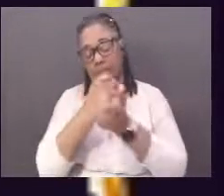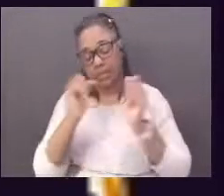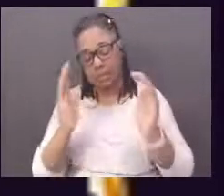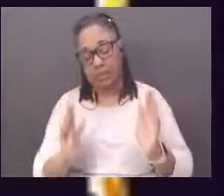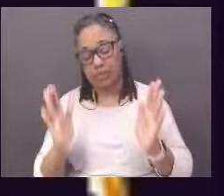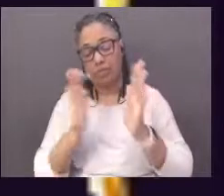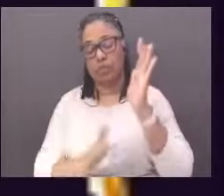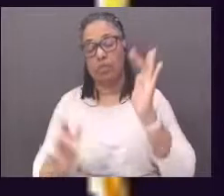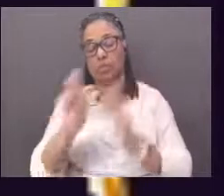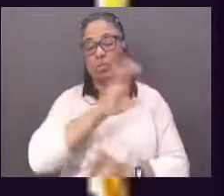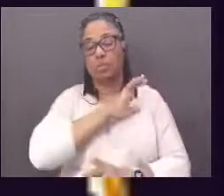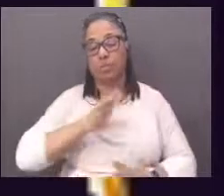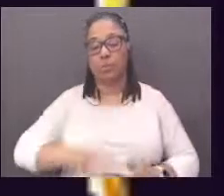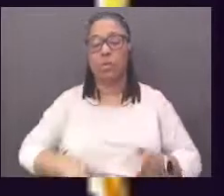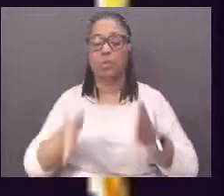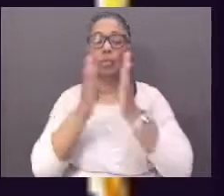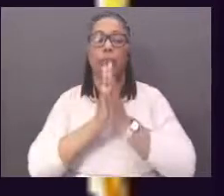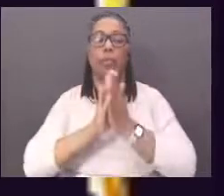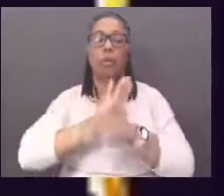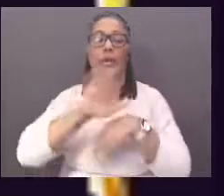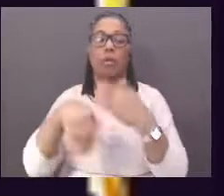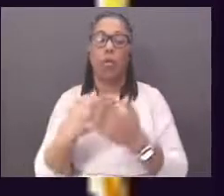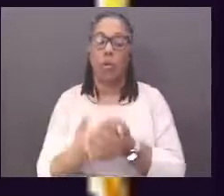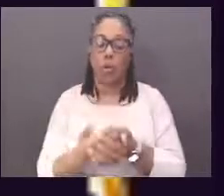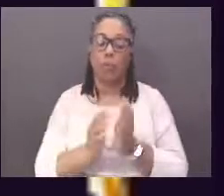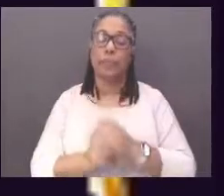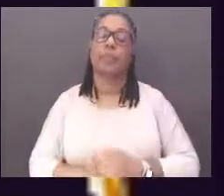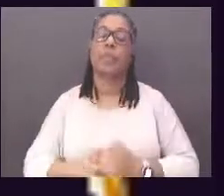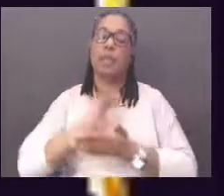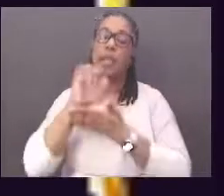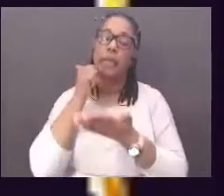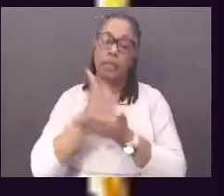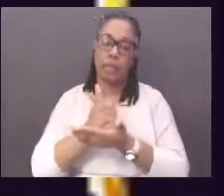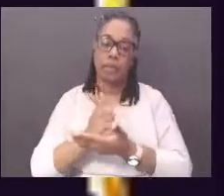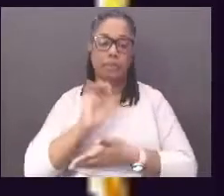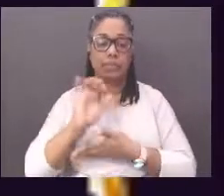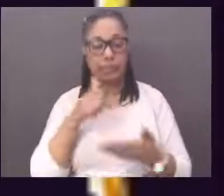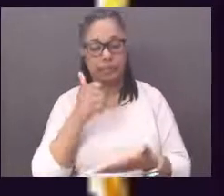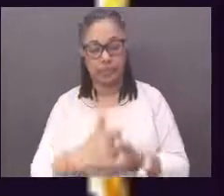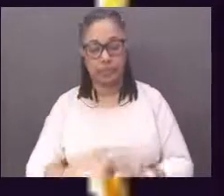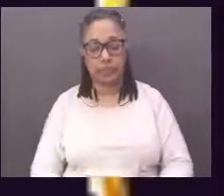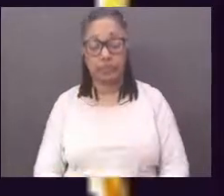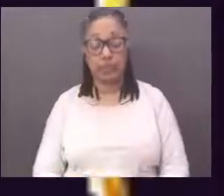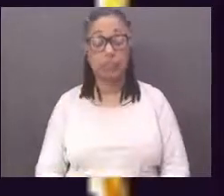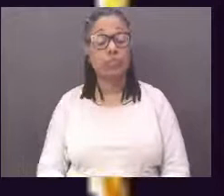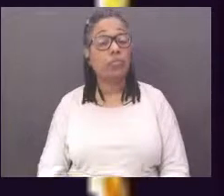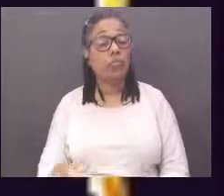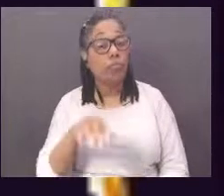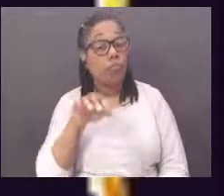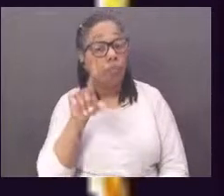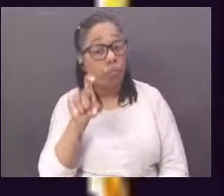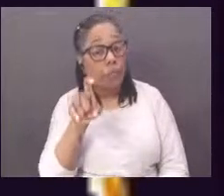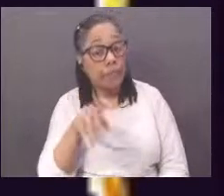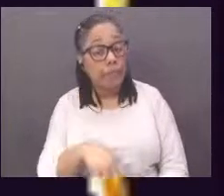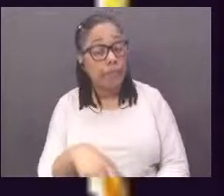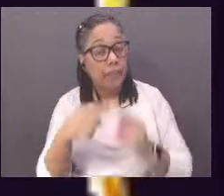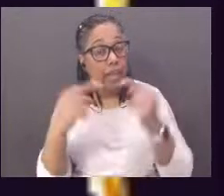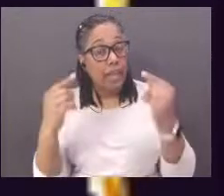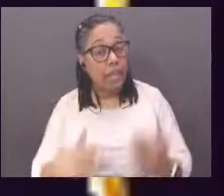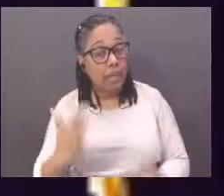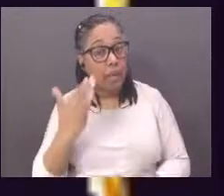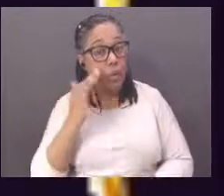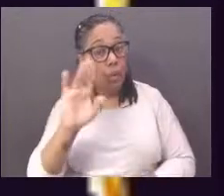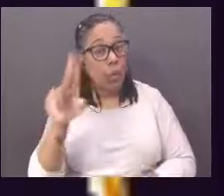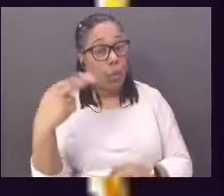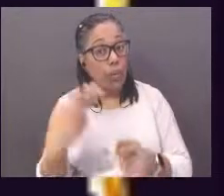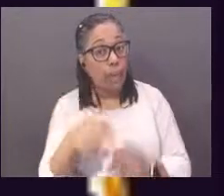and ask it all. Amen. Amen, amen, amen. Does the enemy know your name?